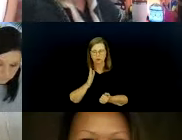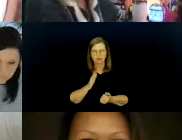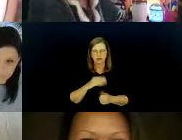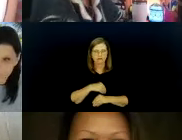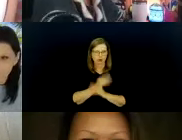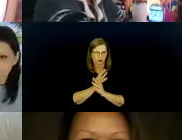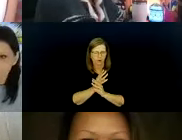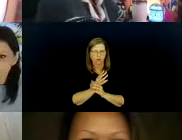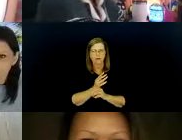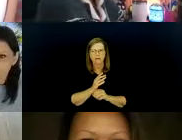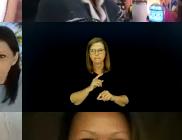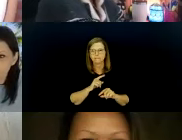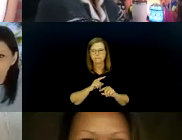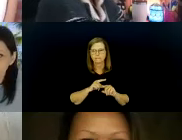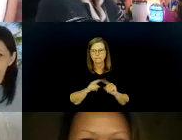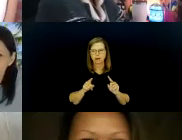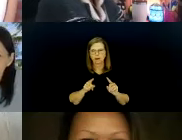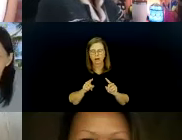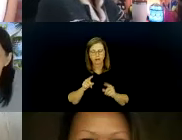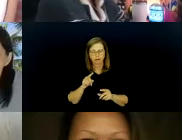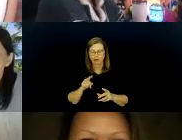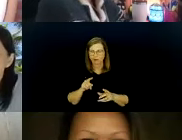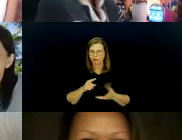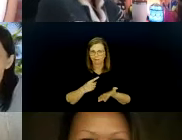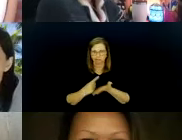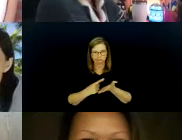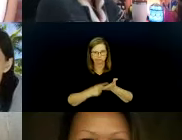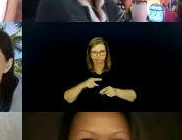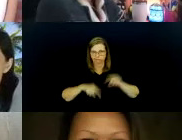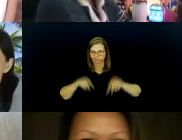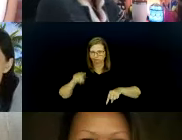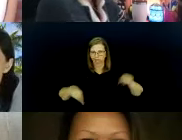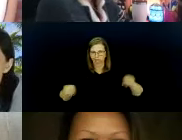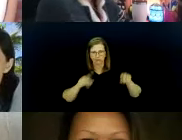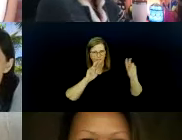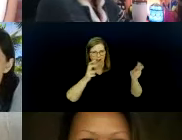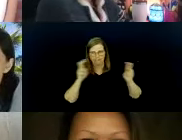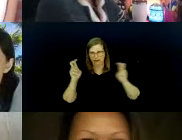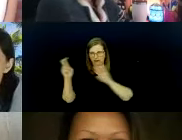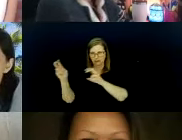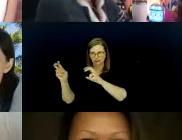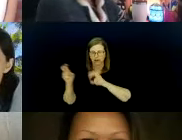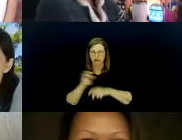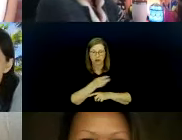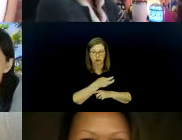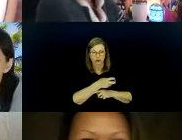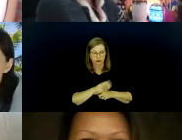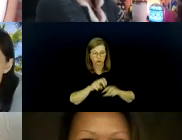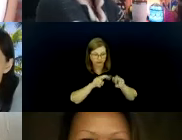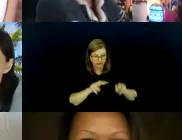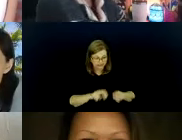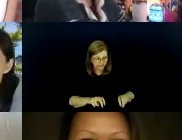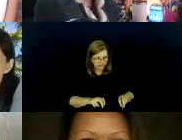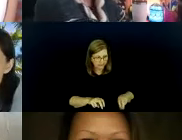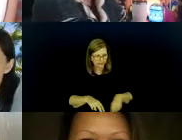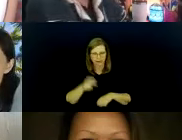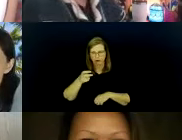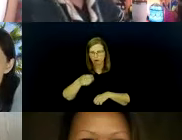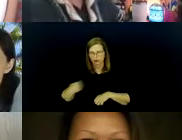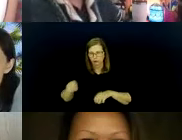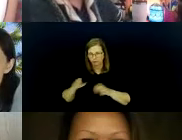they cover a variety of transition topics, from transition assessment to transition planning